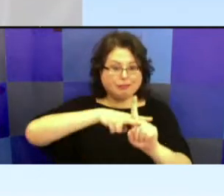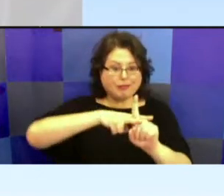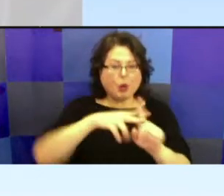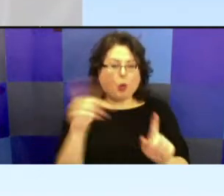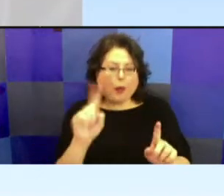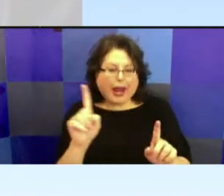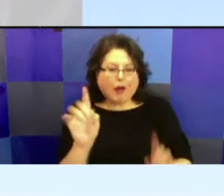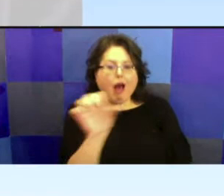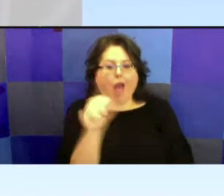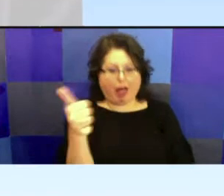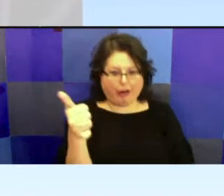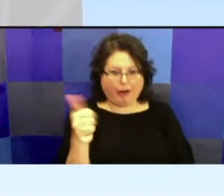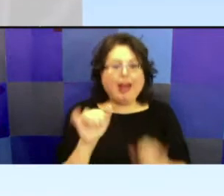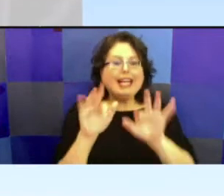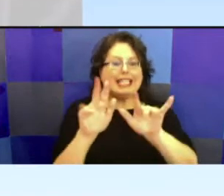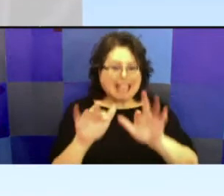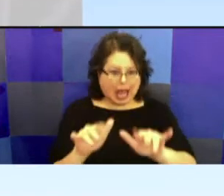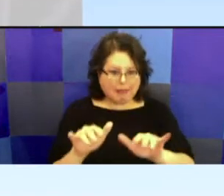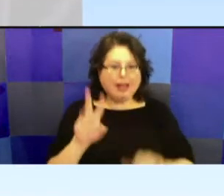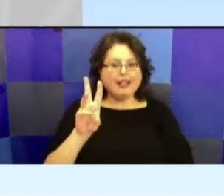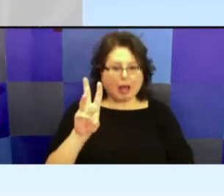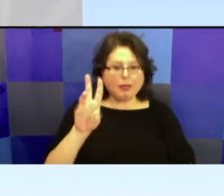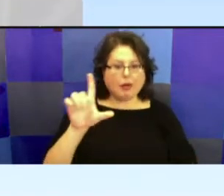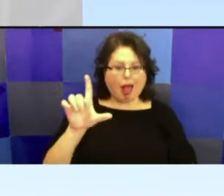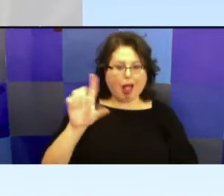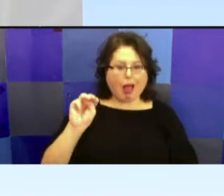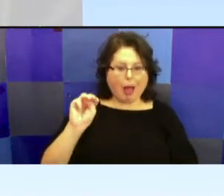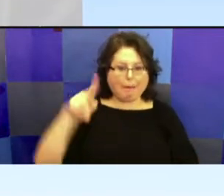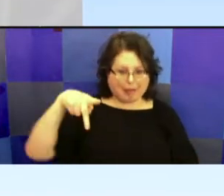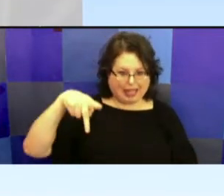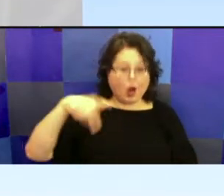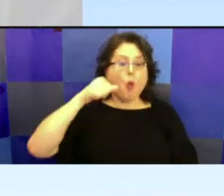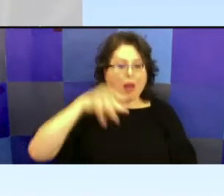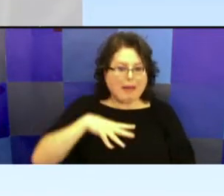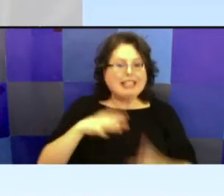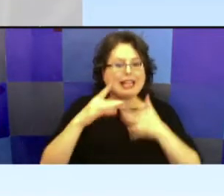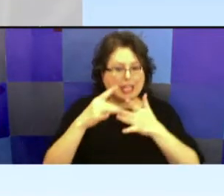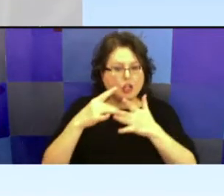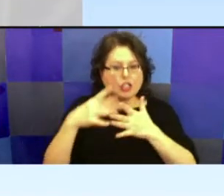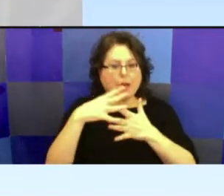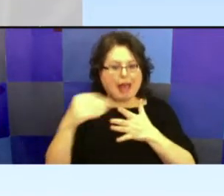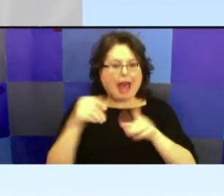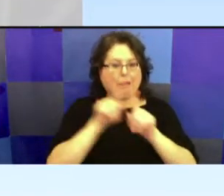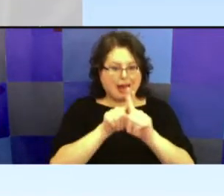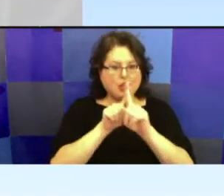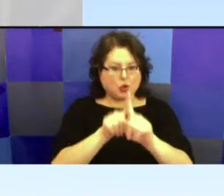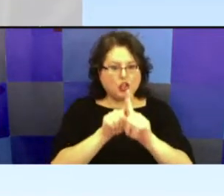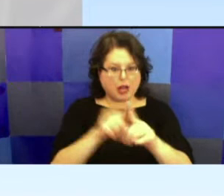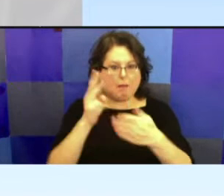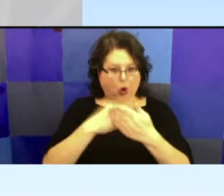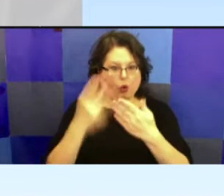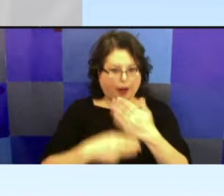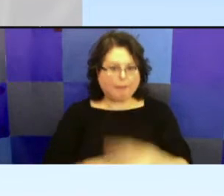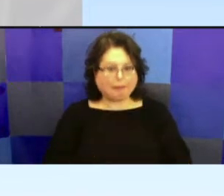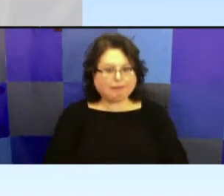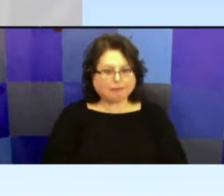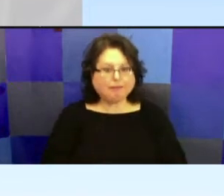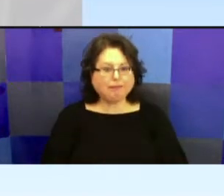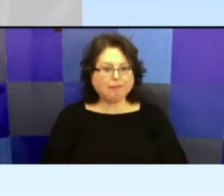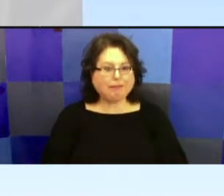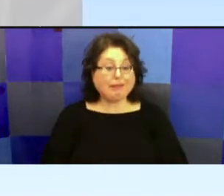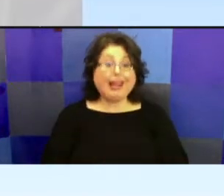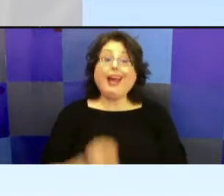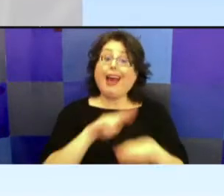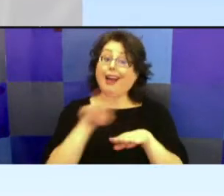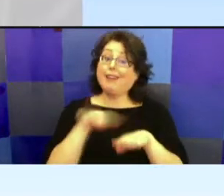and then type in WLNP or Women's Leadership and Mentorship Program. And of